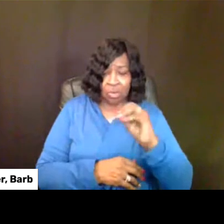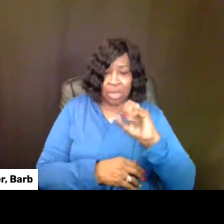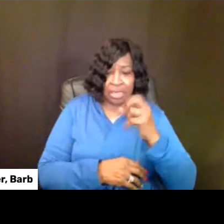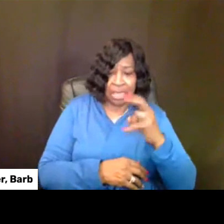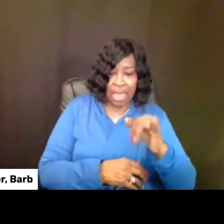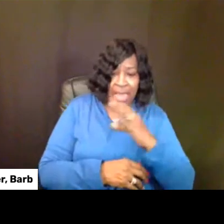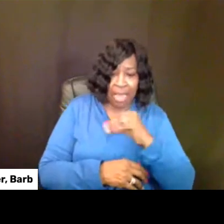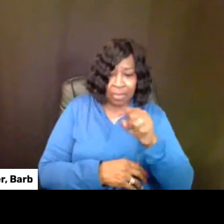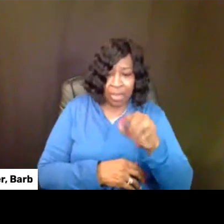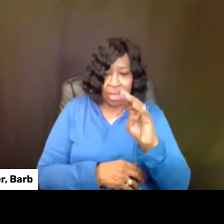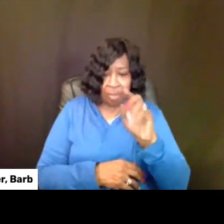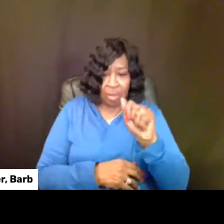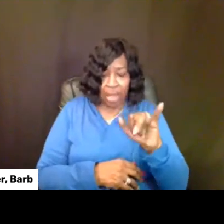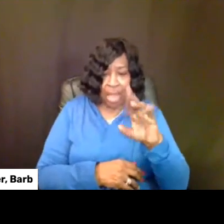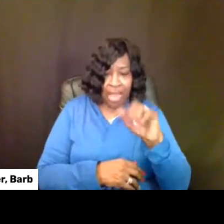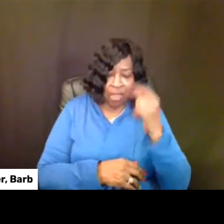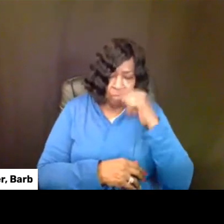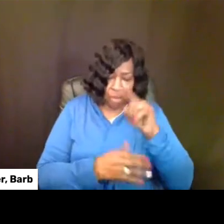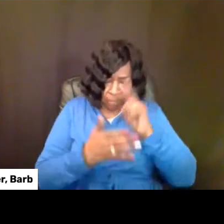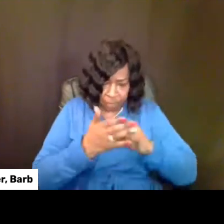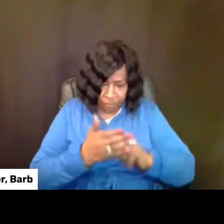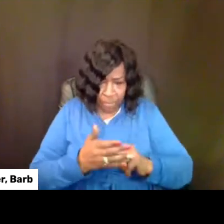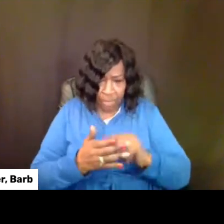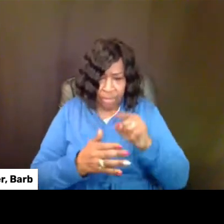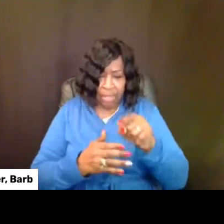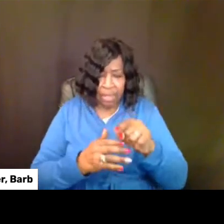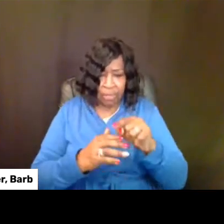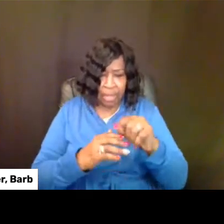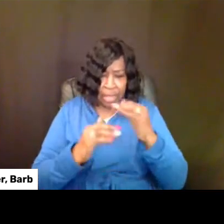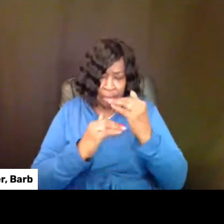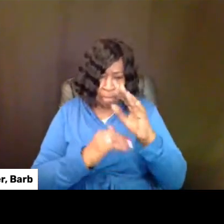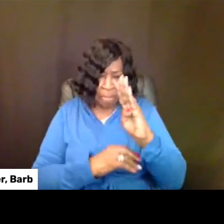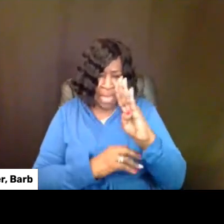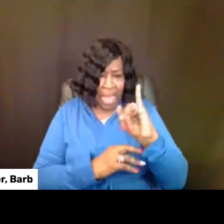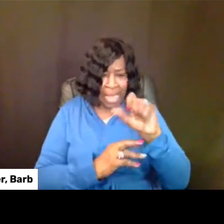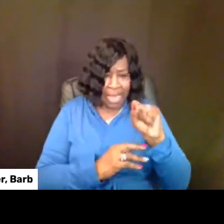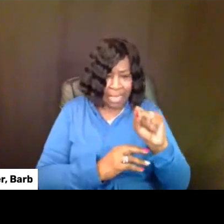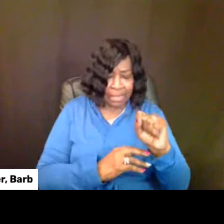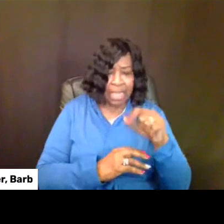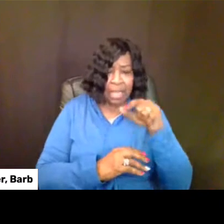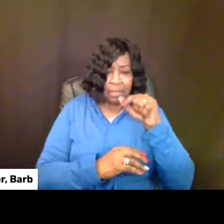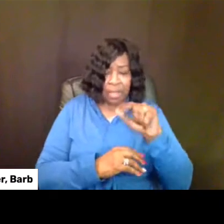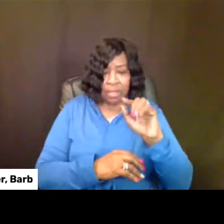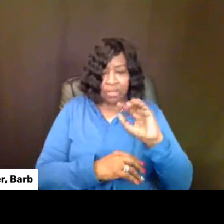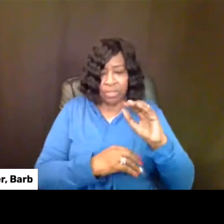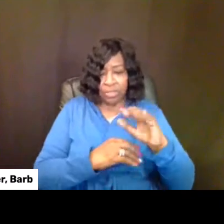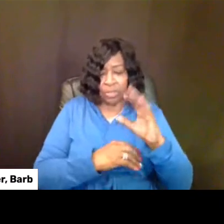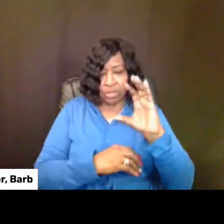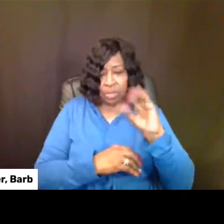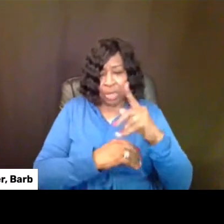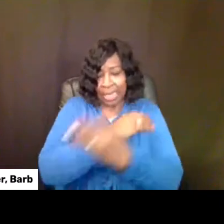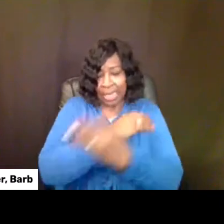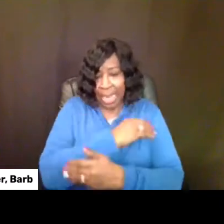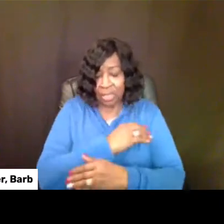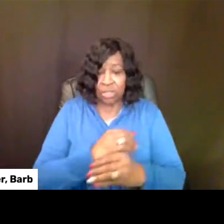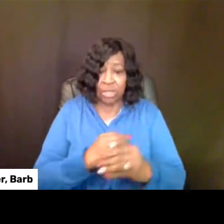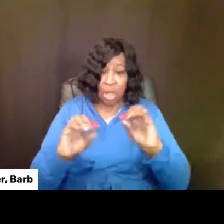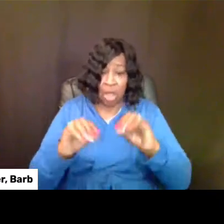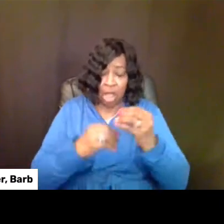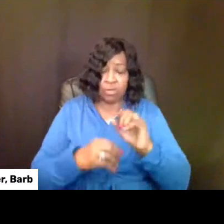looking into why it's important, why Cook County and the President's office is really taking this into account and taking it as such